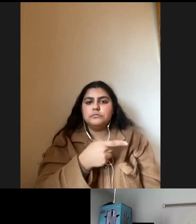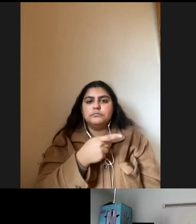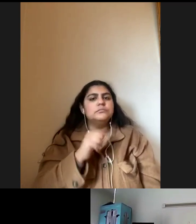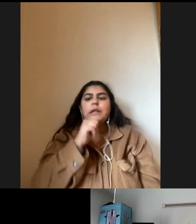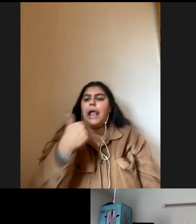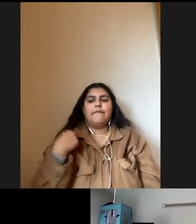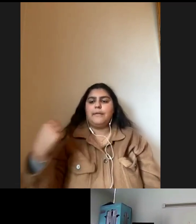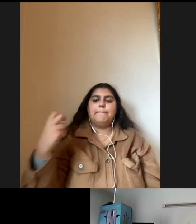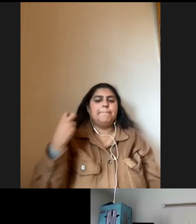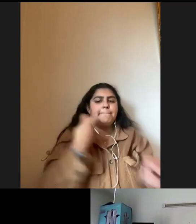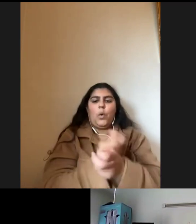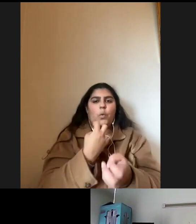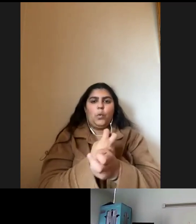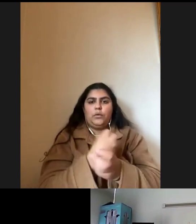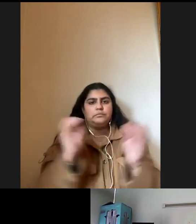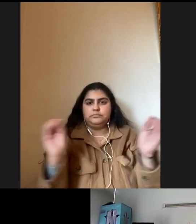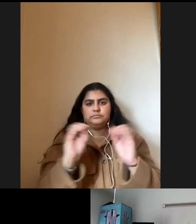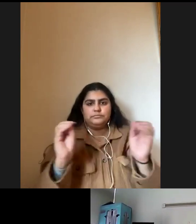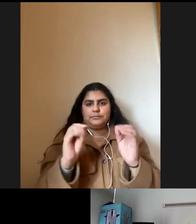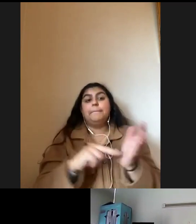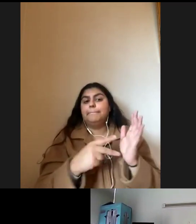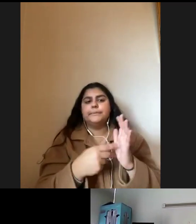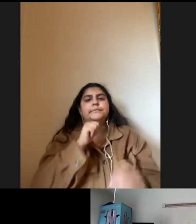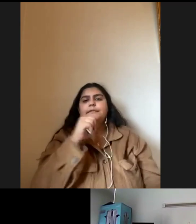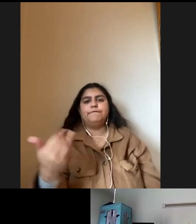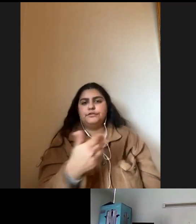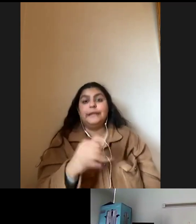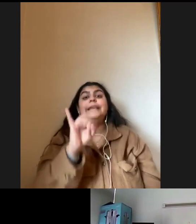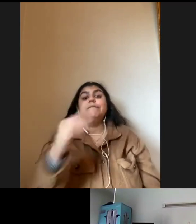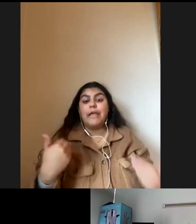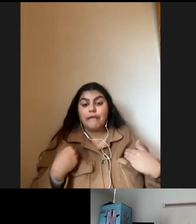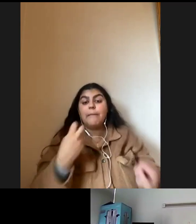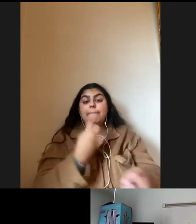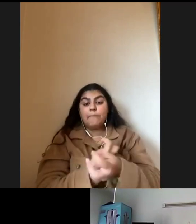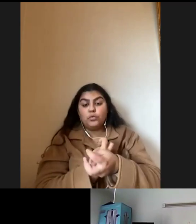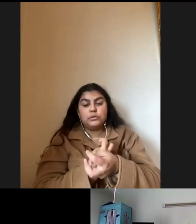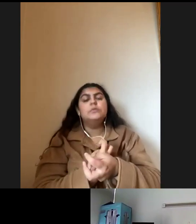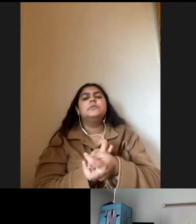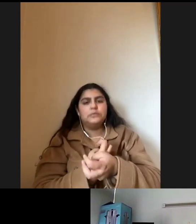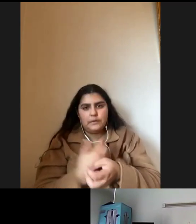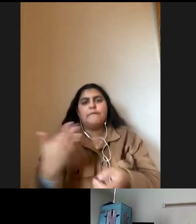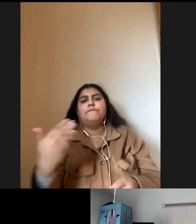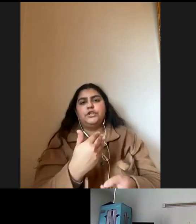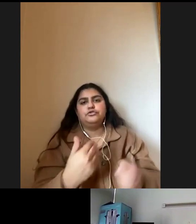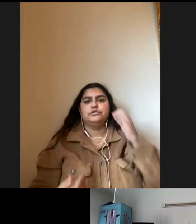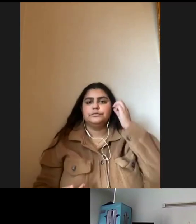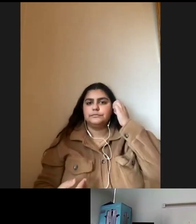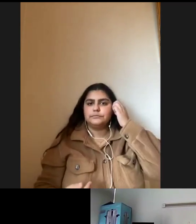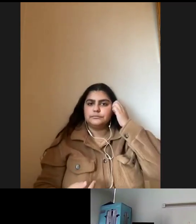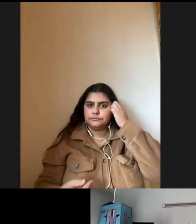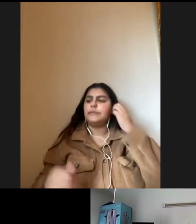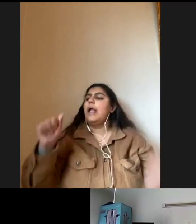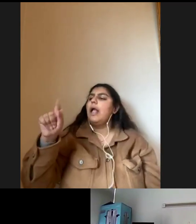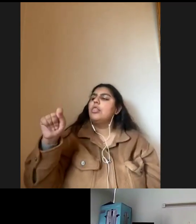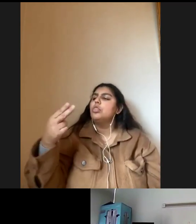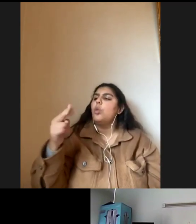any bones, and therefore they're not fish. If it has Sweet. bones, it's fish. Sweet. It's a Or shark. Anthony wants to